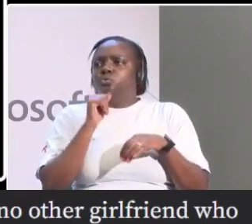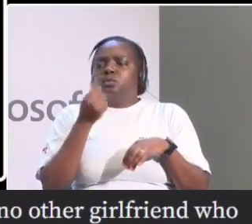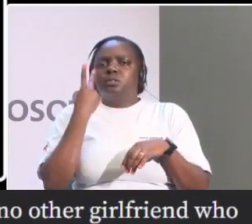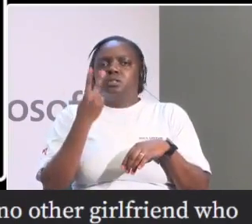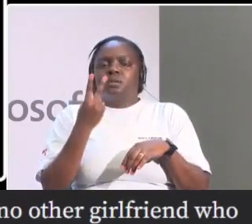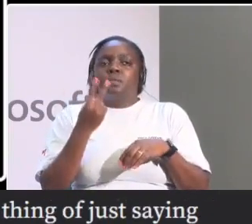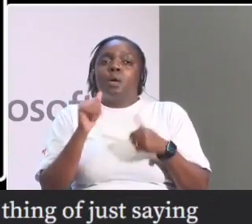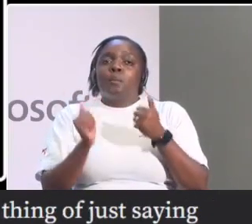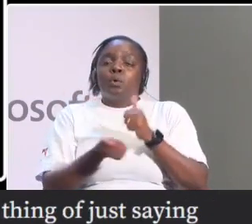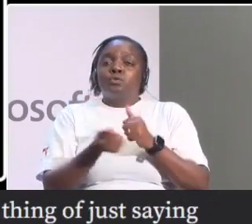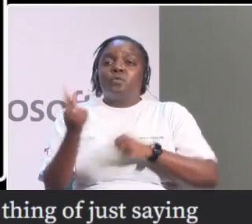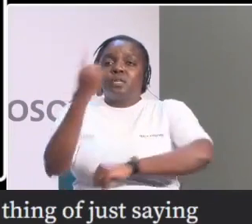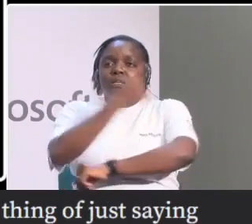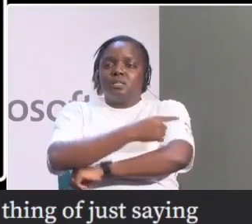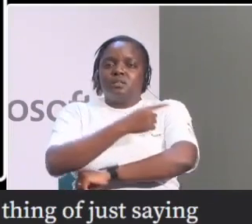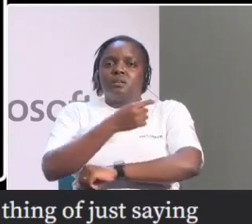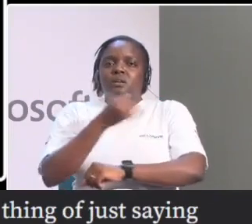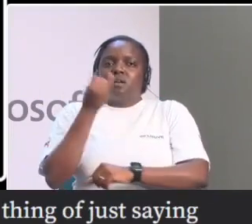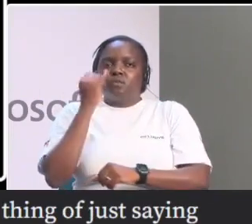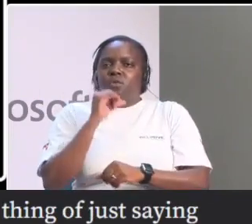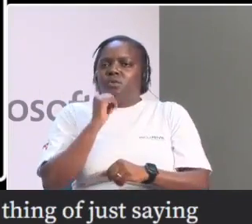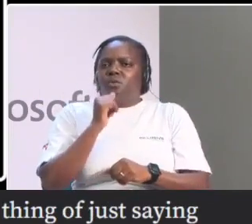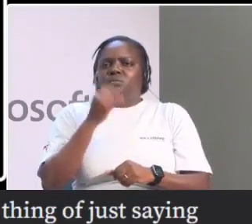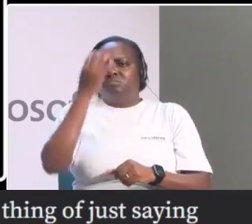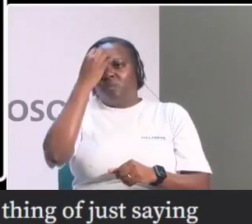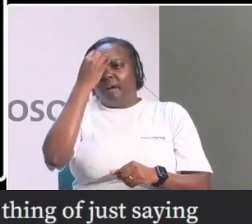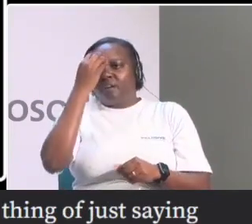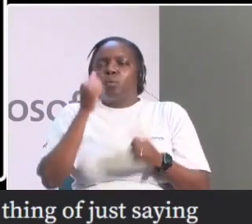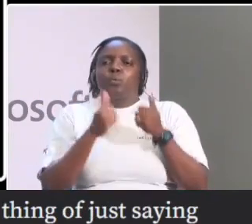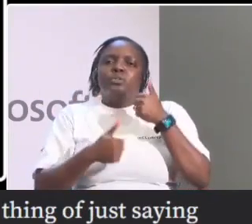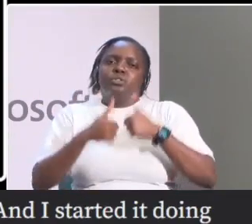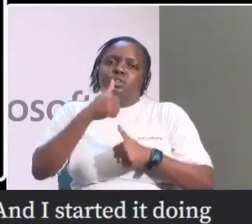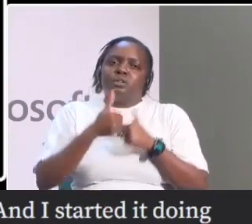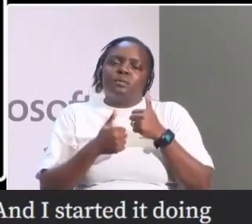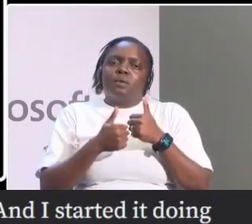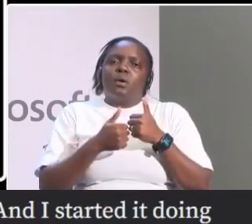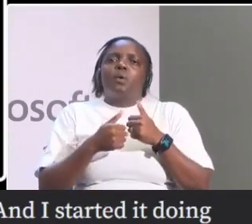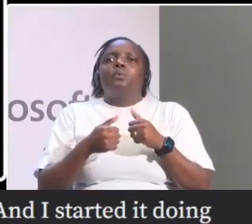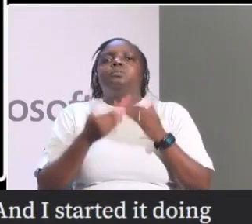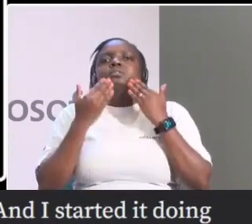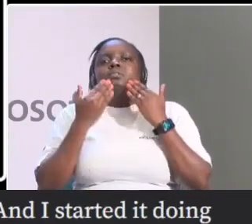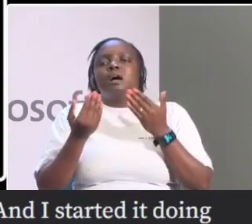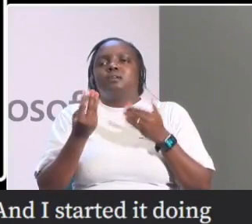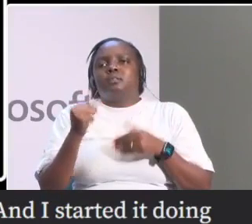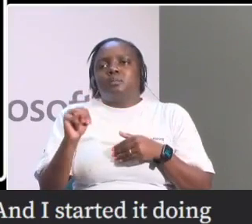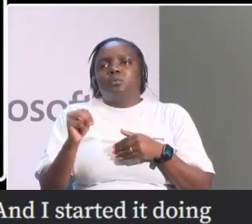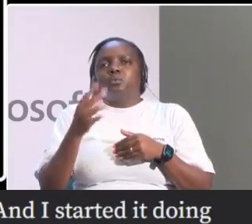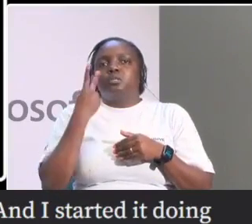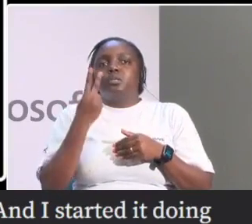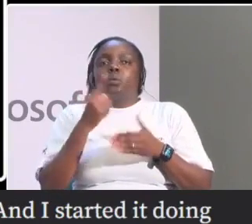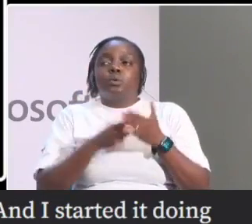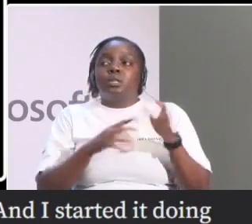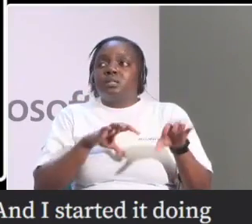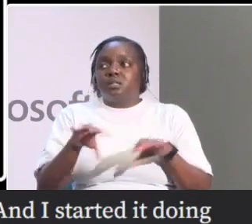of each day, most days, even if we were annoyed with each other, you would still thank them, you would still see what they